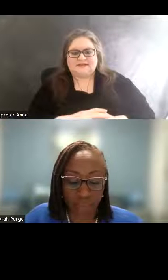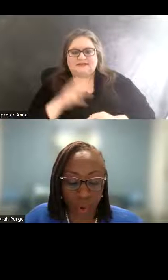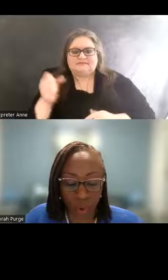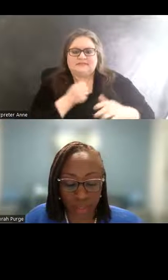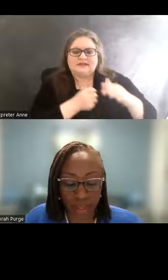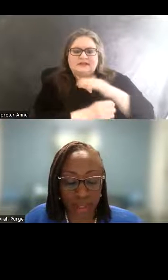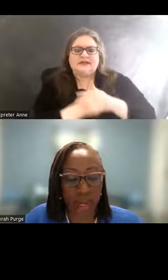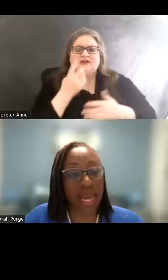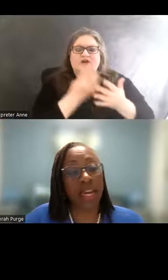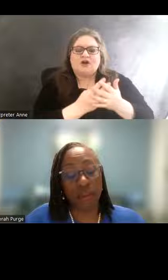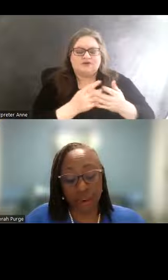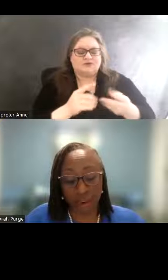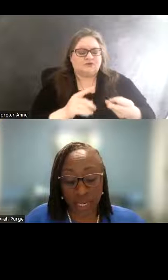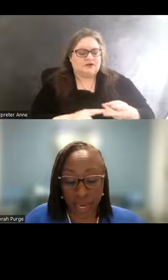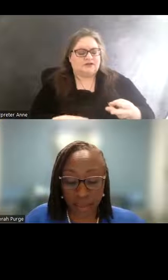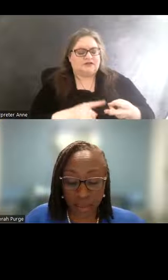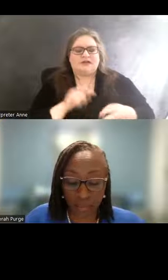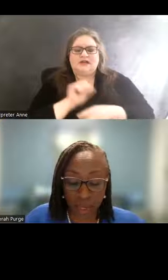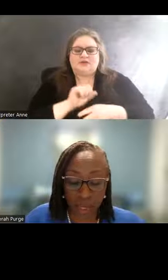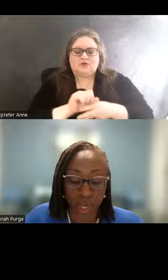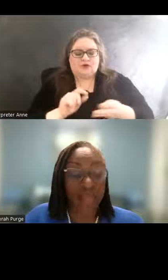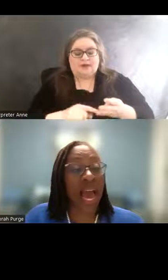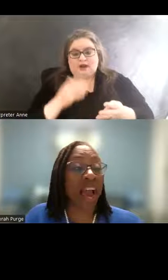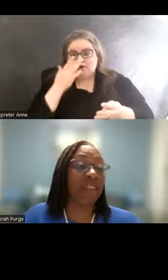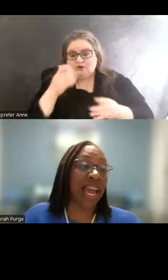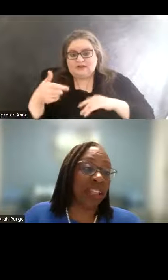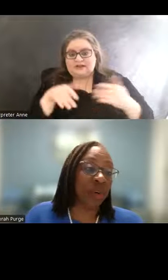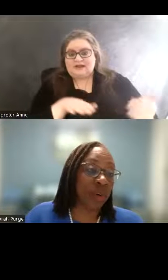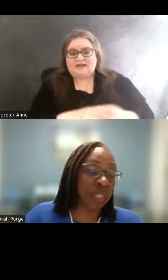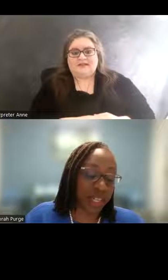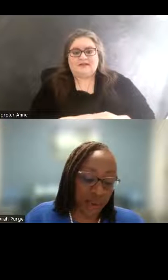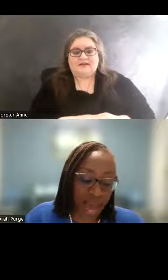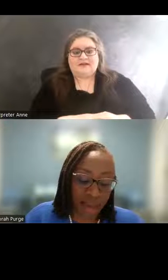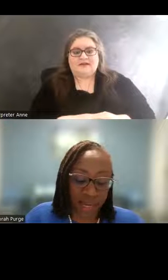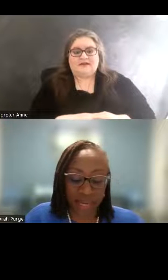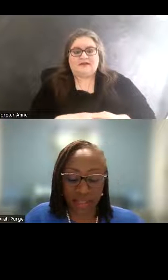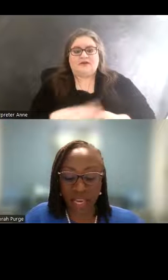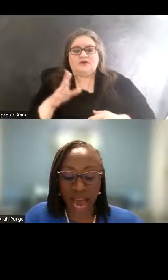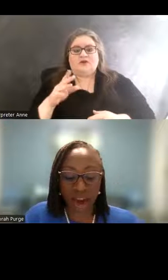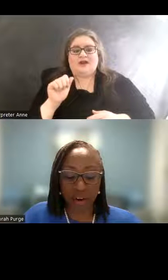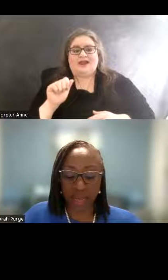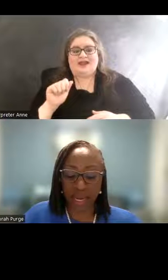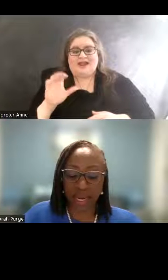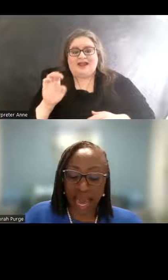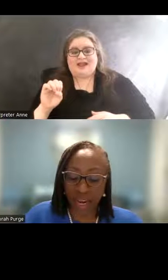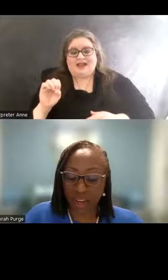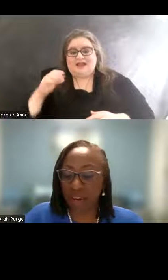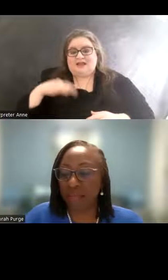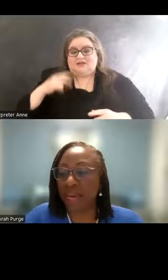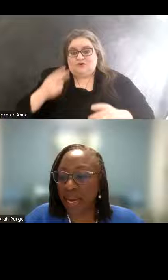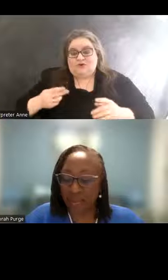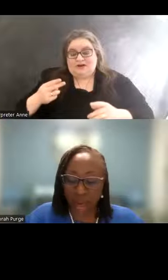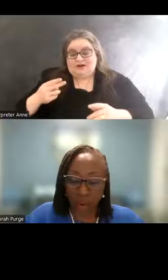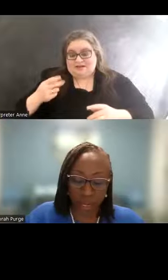incarceration, employment, and even early death. The higher the ACE scores that you have is the higher the likelihood